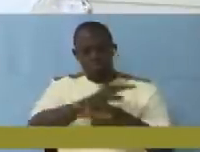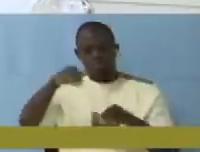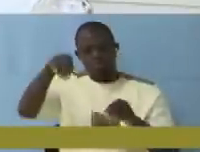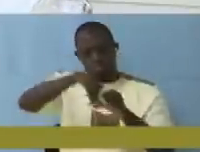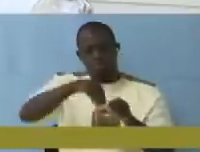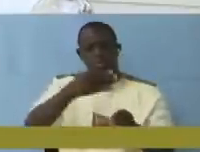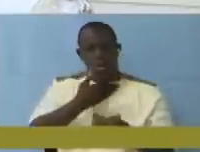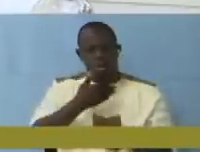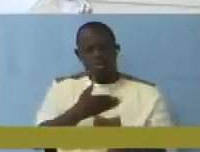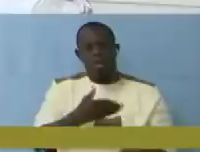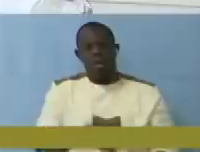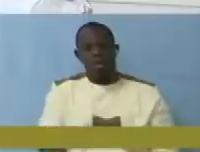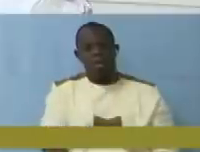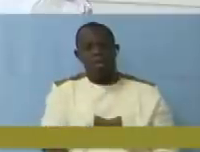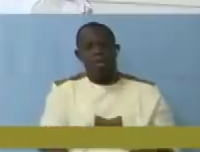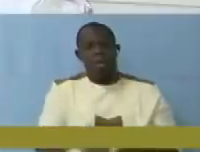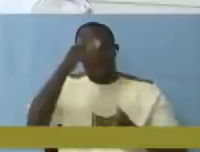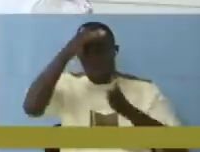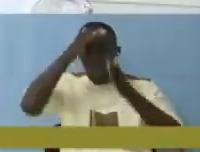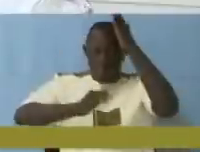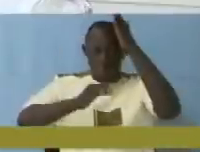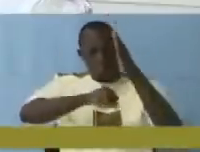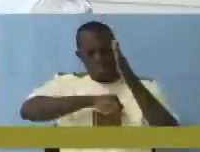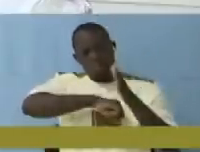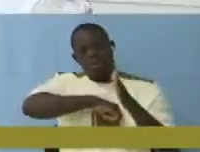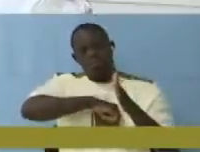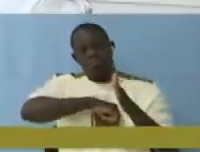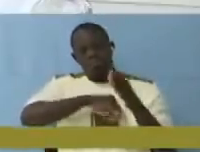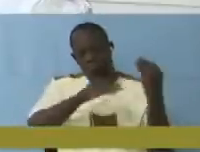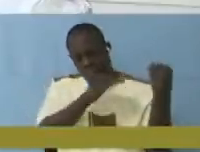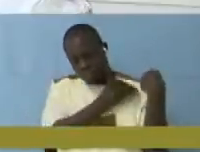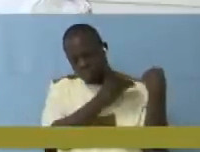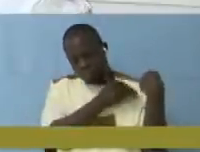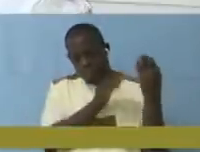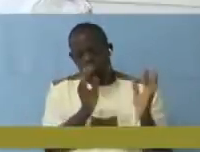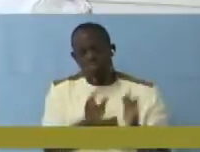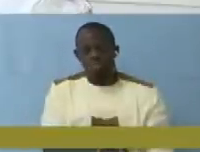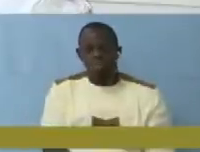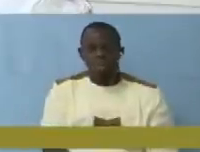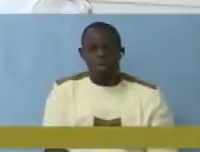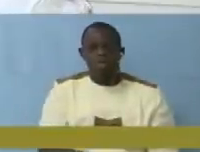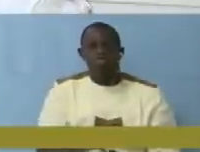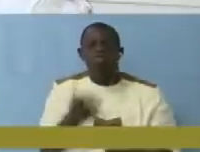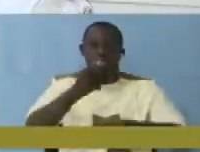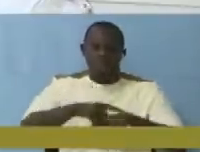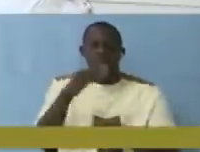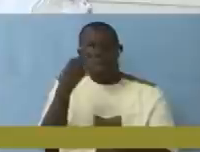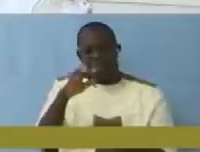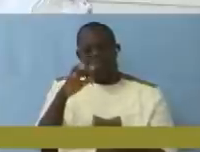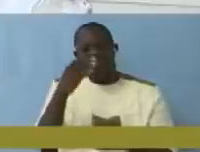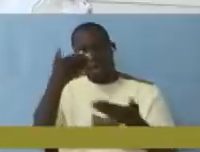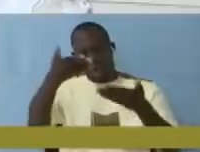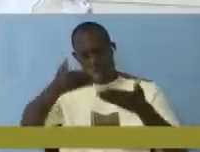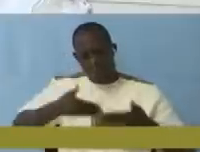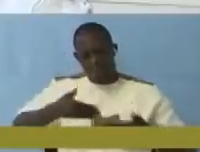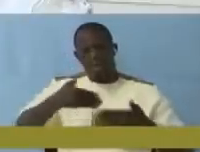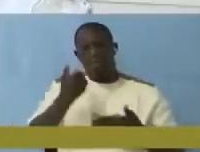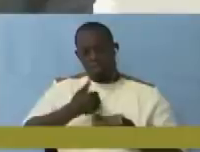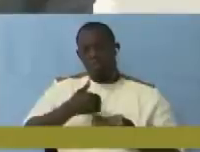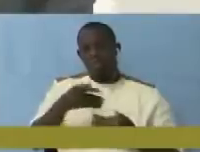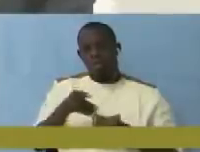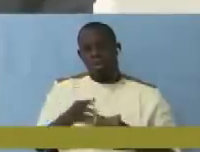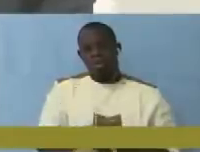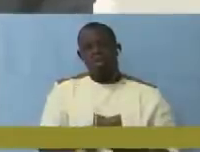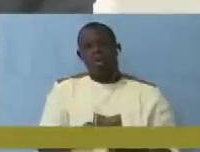It's what? It's their show, military int. But there are times soldier role but what will be invited in?